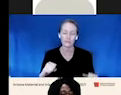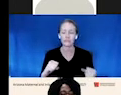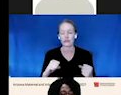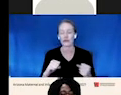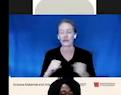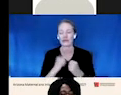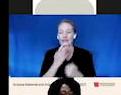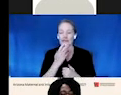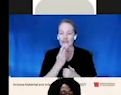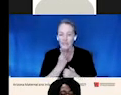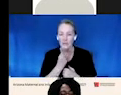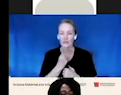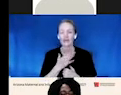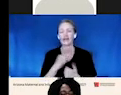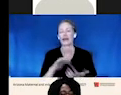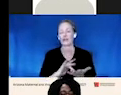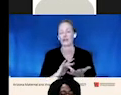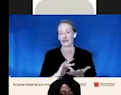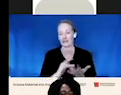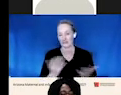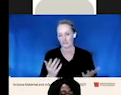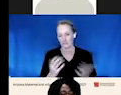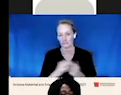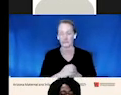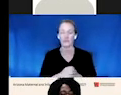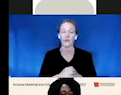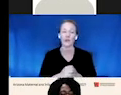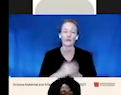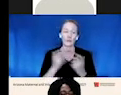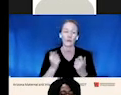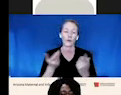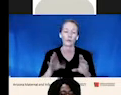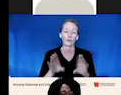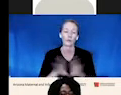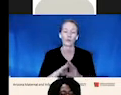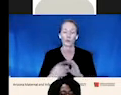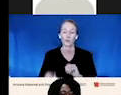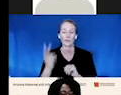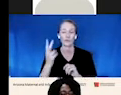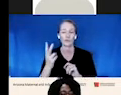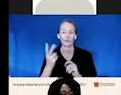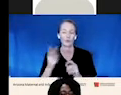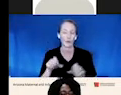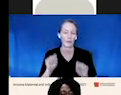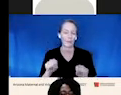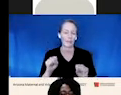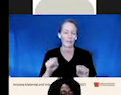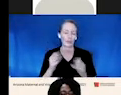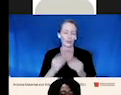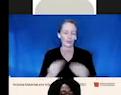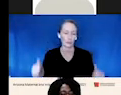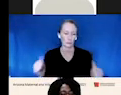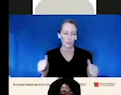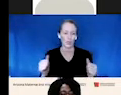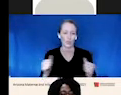with that, I just want to close with two potential solutions, community-based, culturally driven solutions. The first is Indigenous doulas.